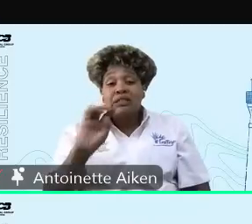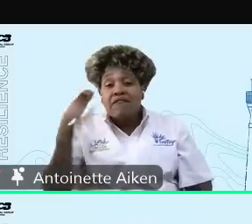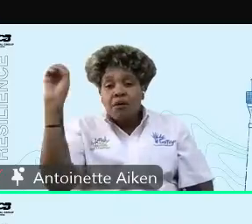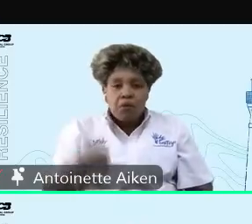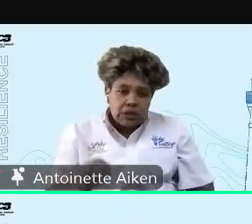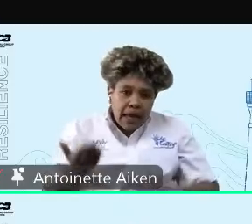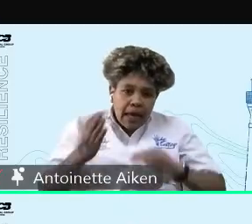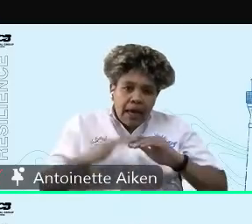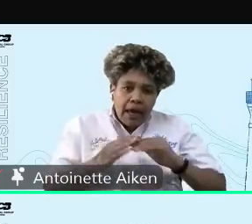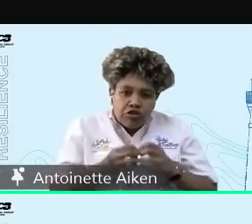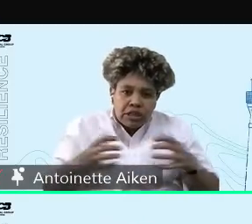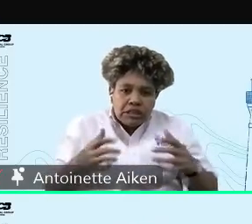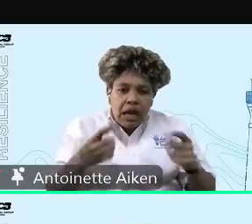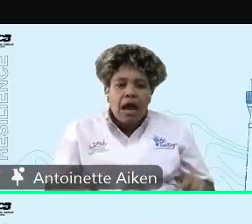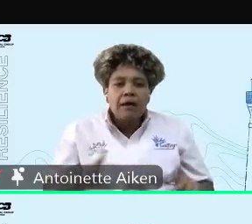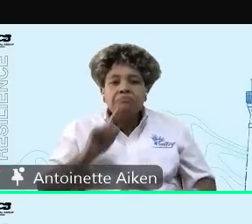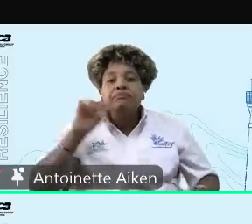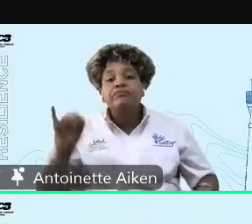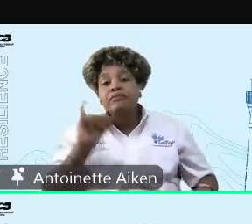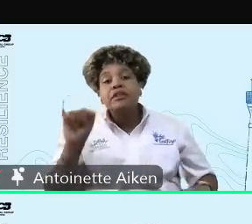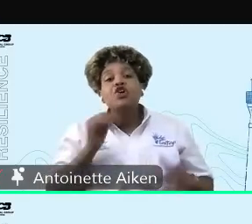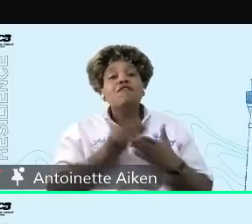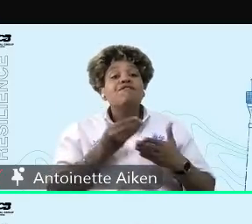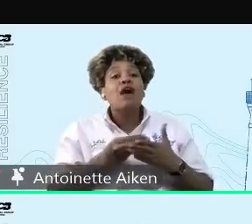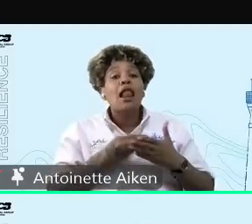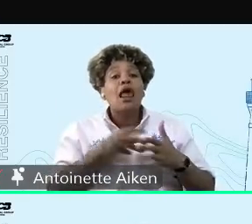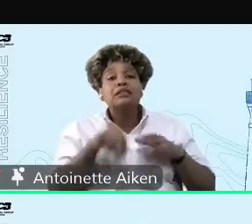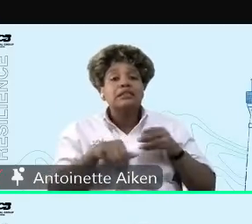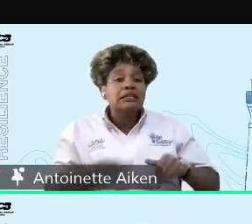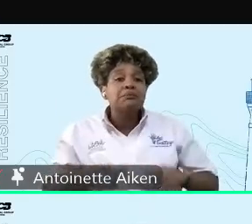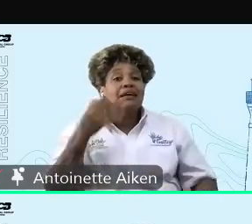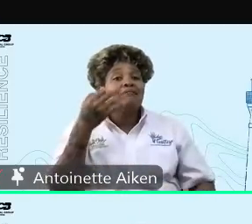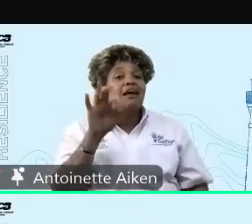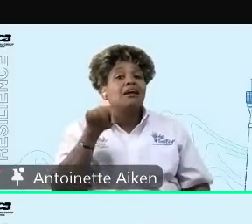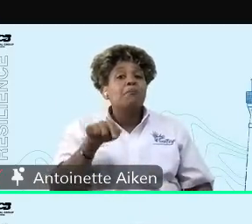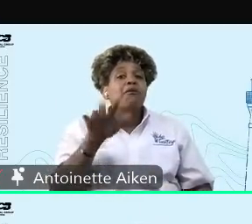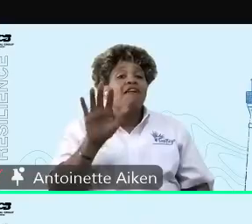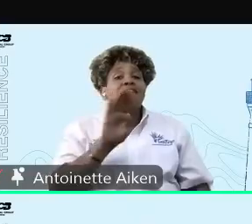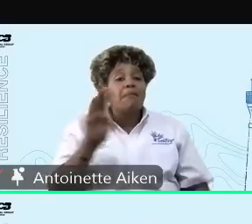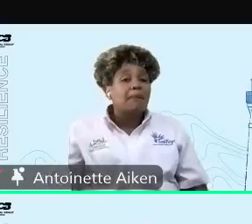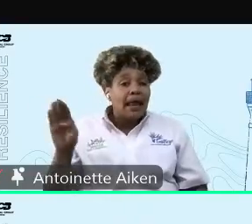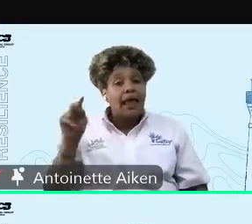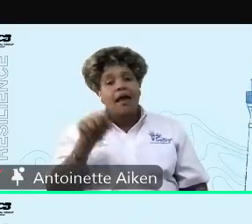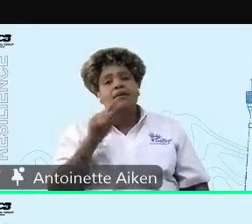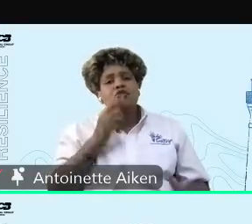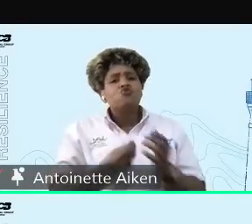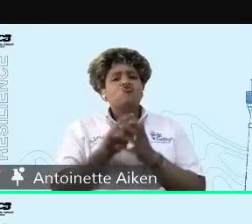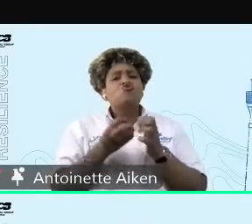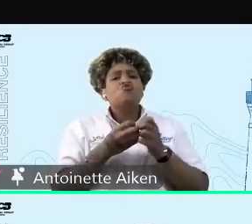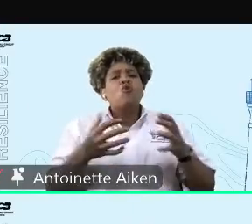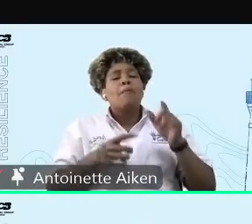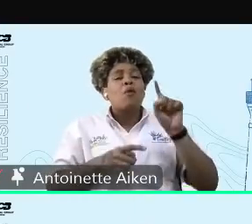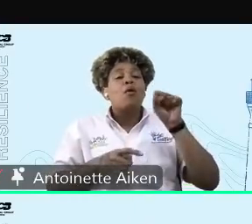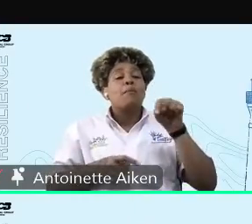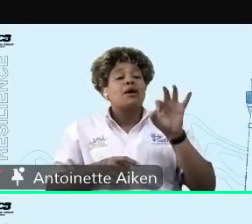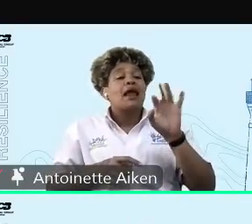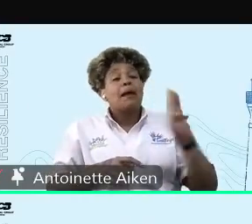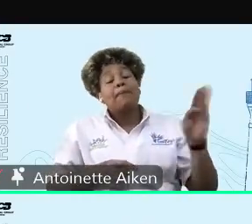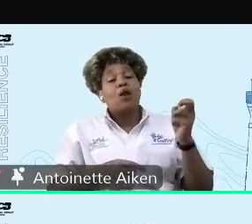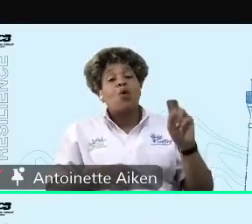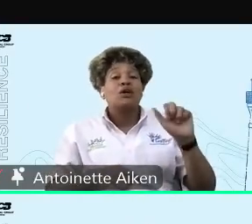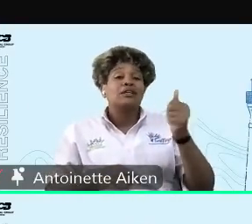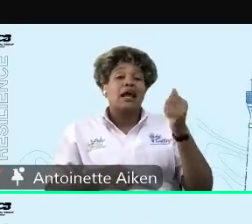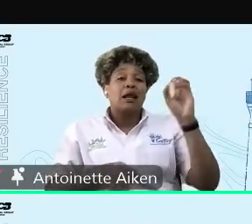27%. Insurance finance expenses of 19.5 billion grew by 1.9 billion or